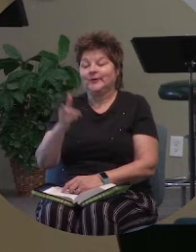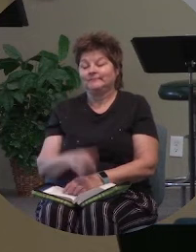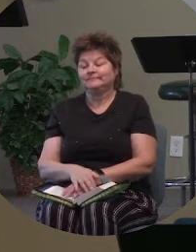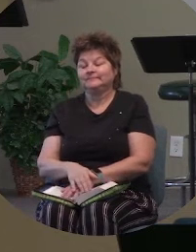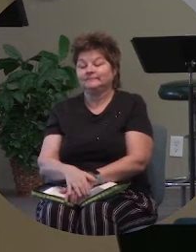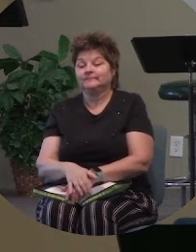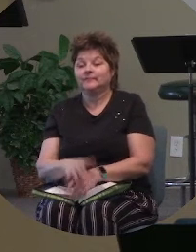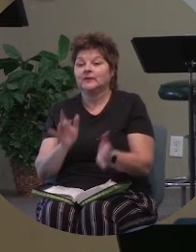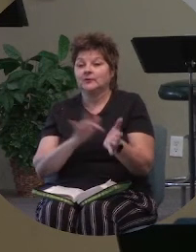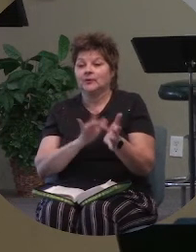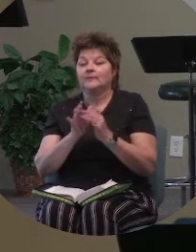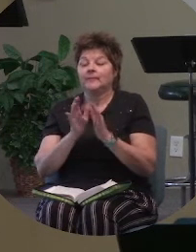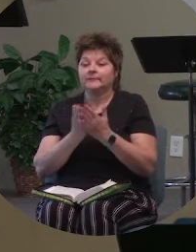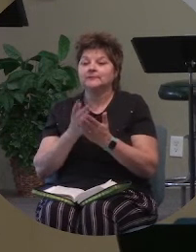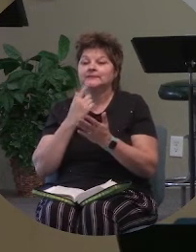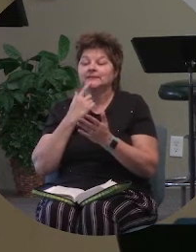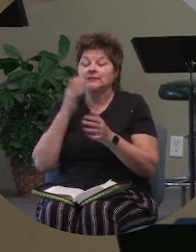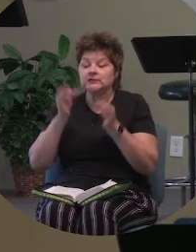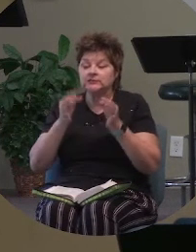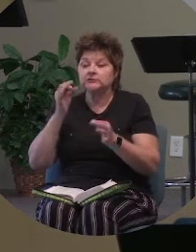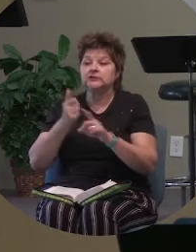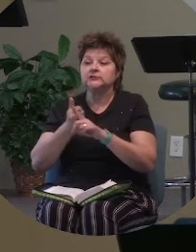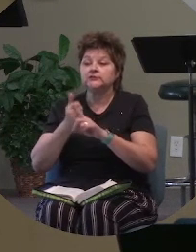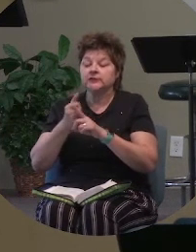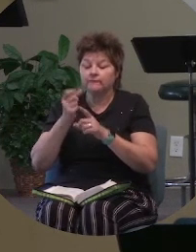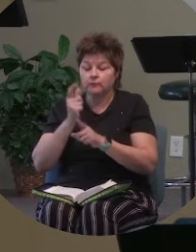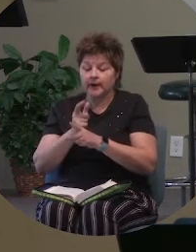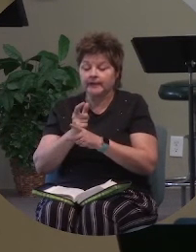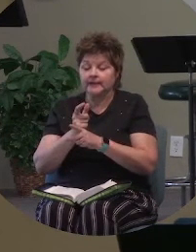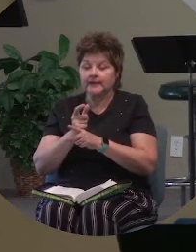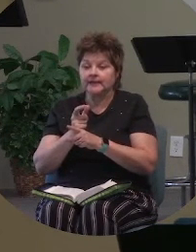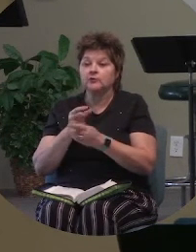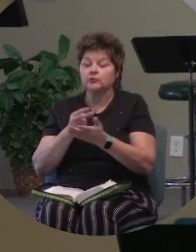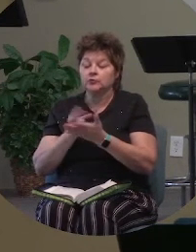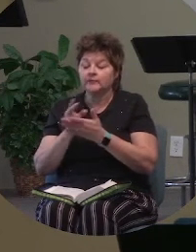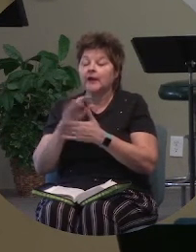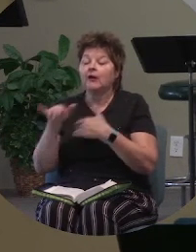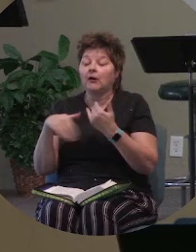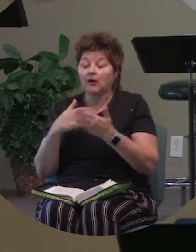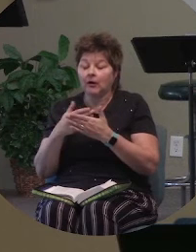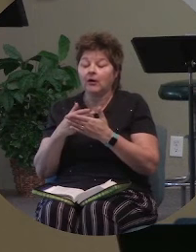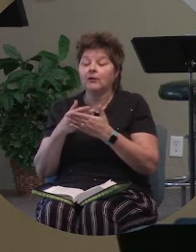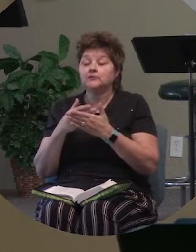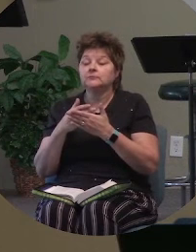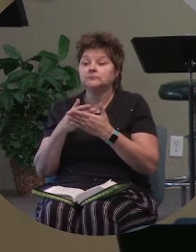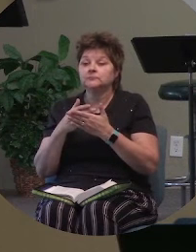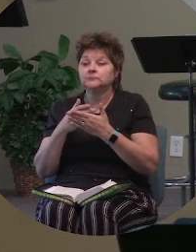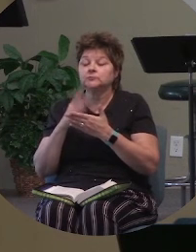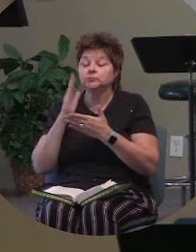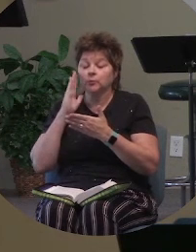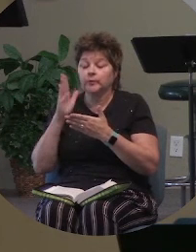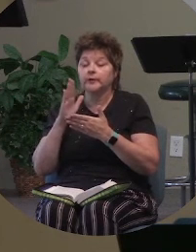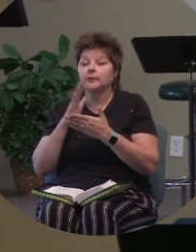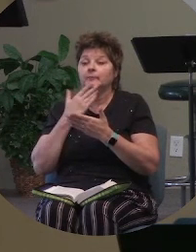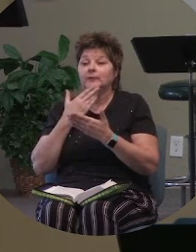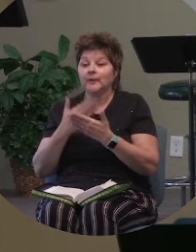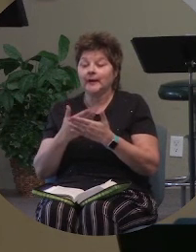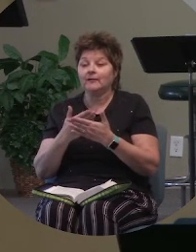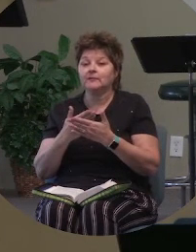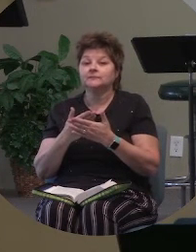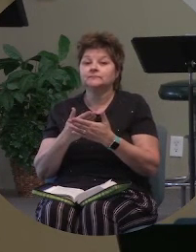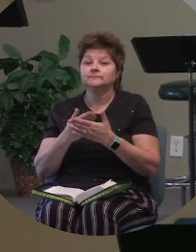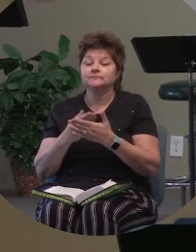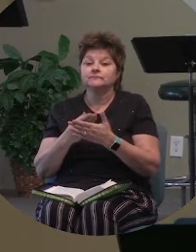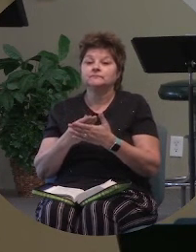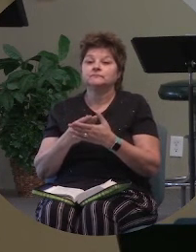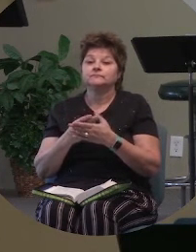So the Bible says, judge yourselves rightly. And all, truthfully, all will be well. The rains are still going to come. The floods